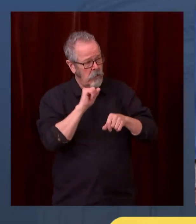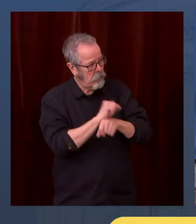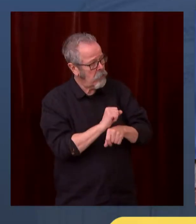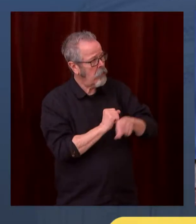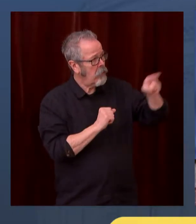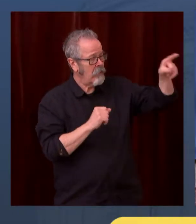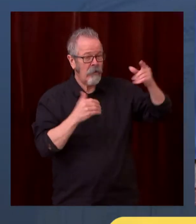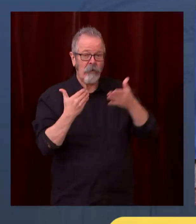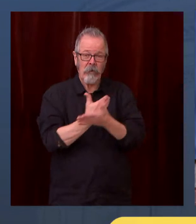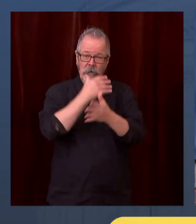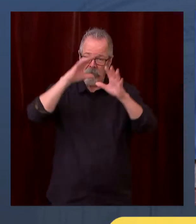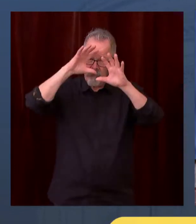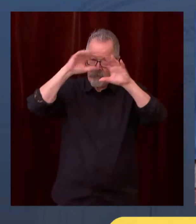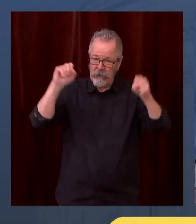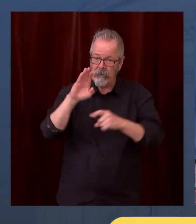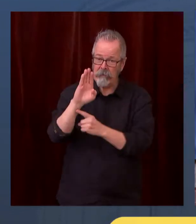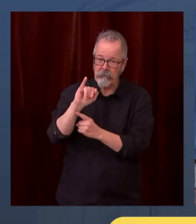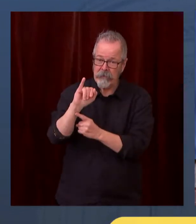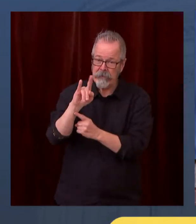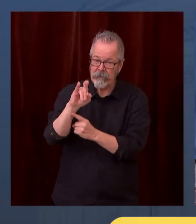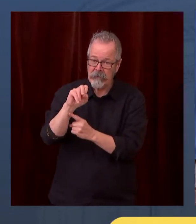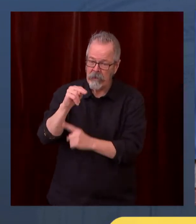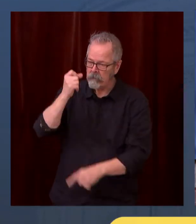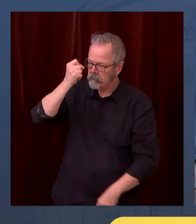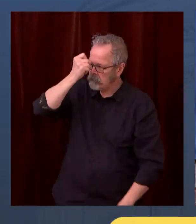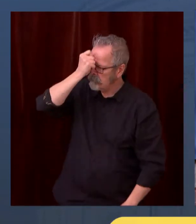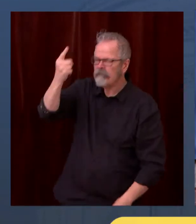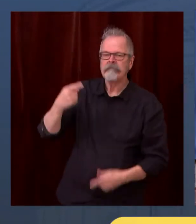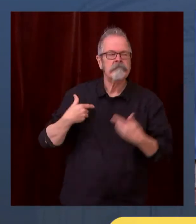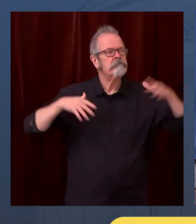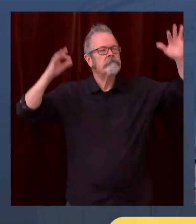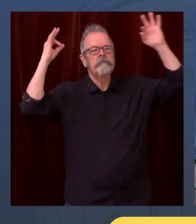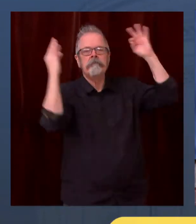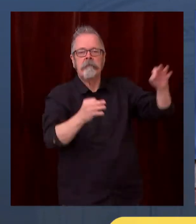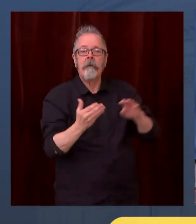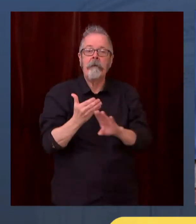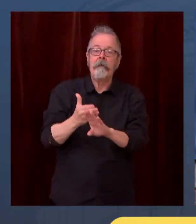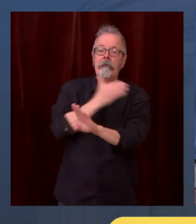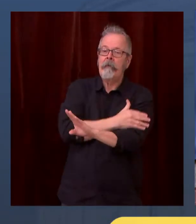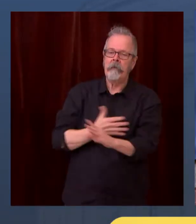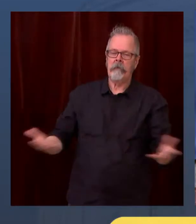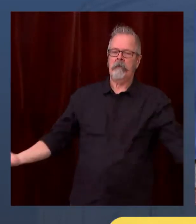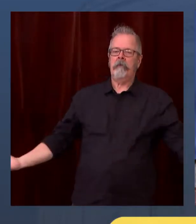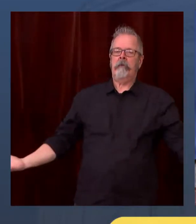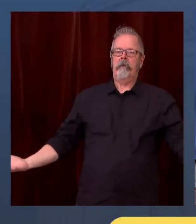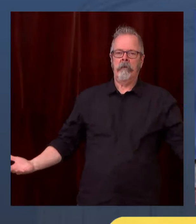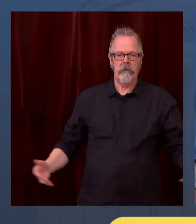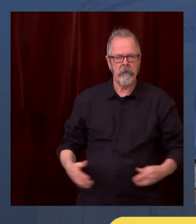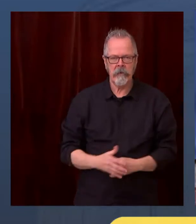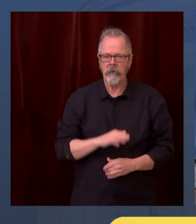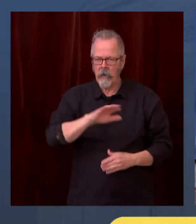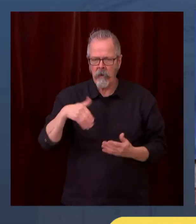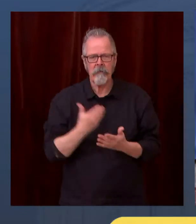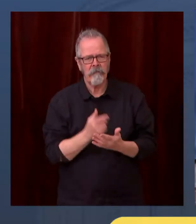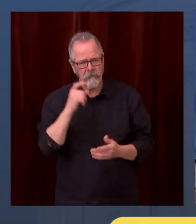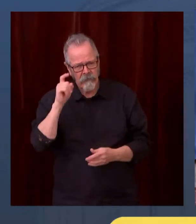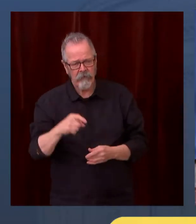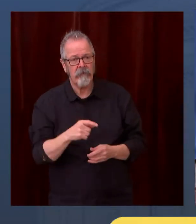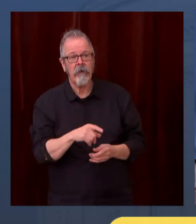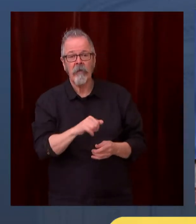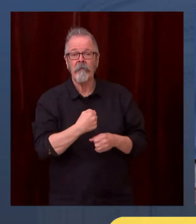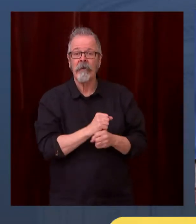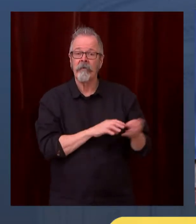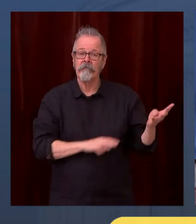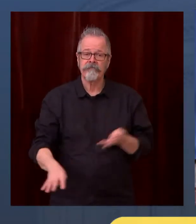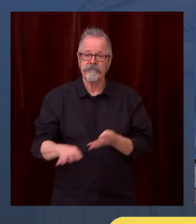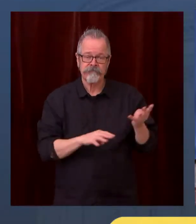pleased to see it. We got a good working relationship, but all of us got to pull for that production. With that, I want to make a